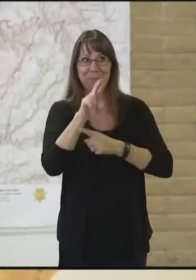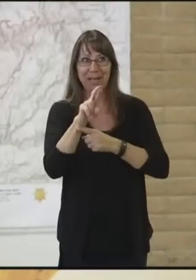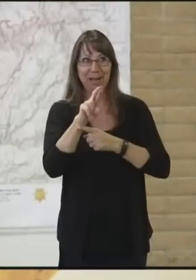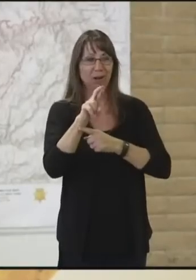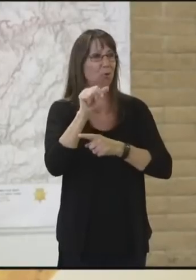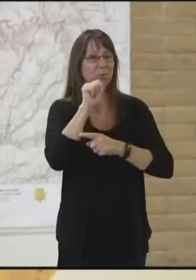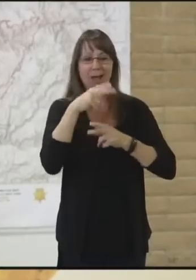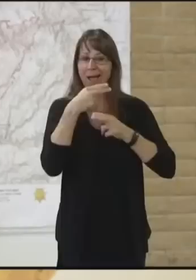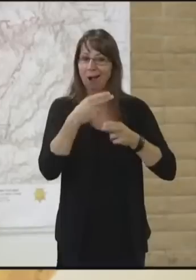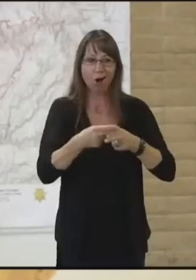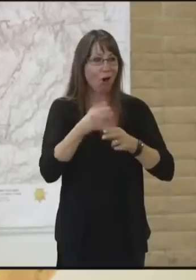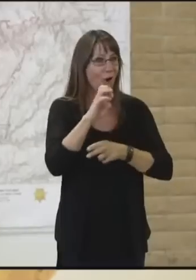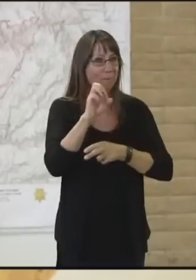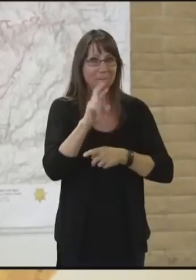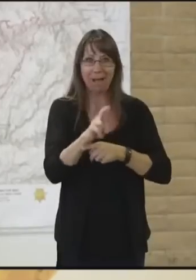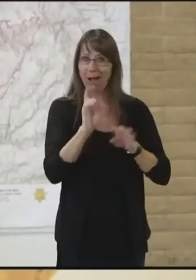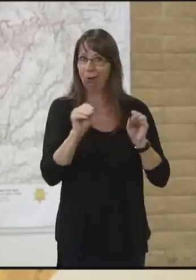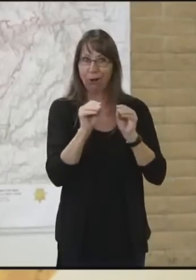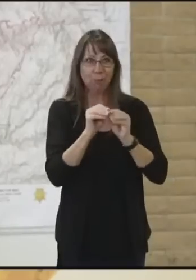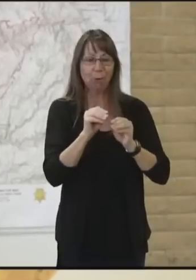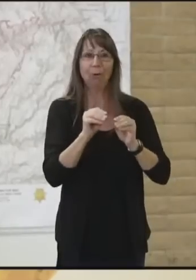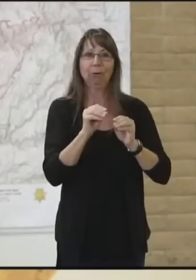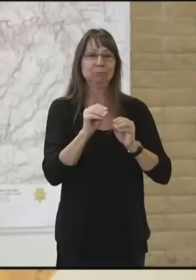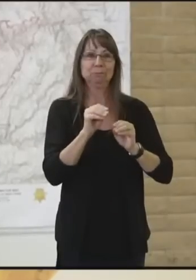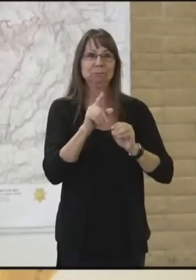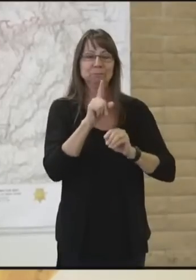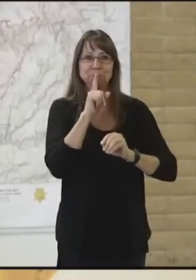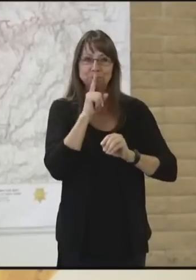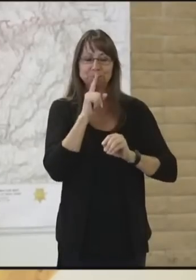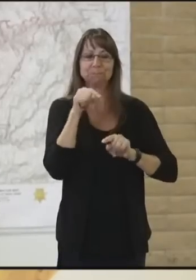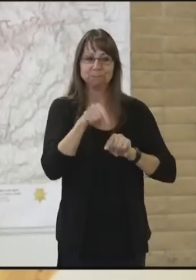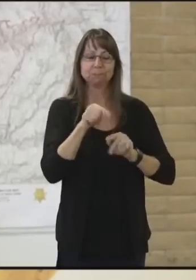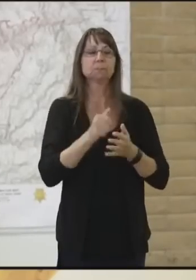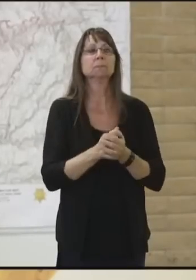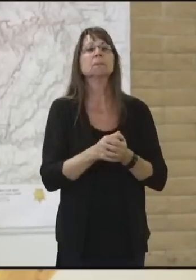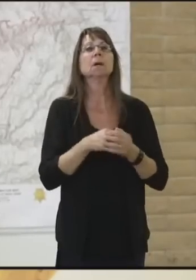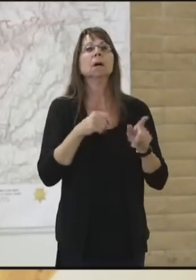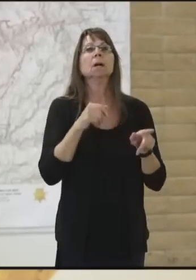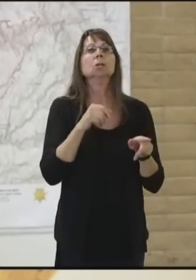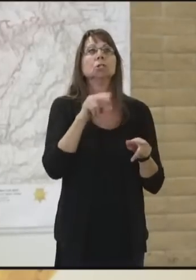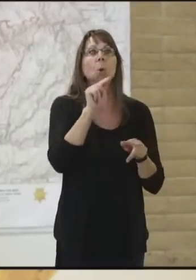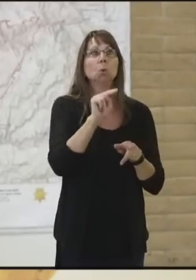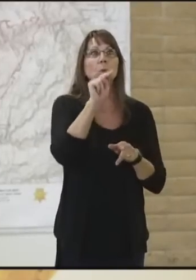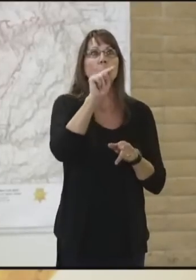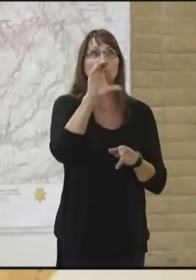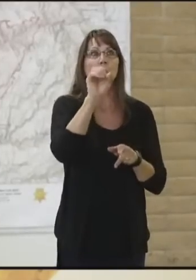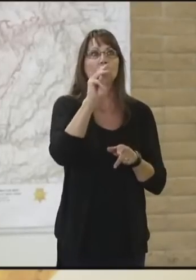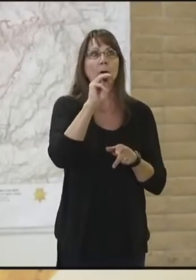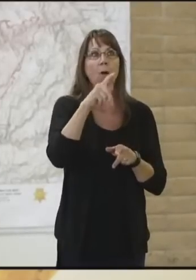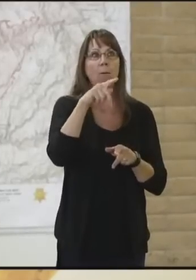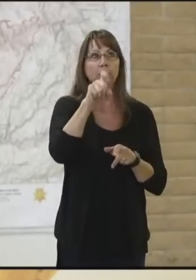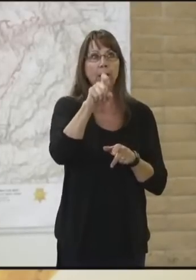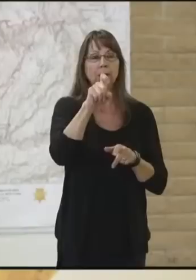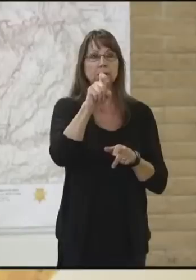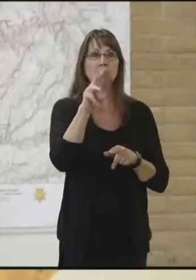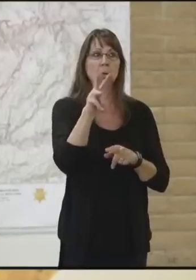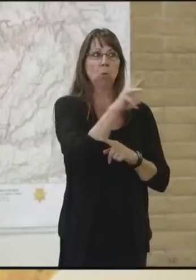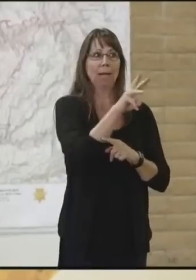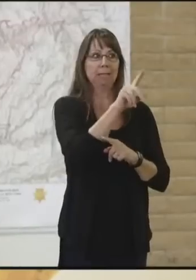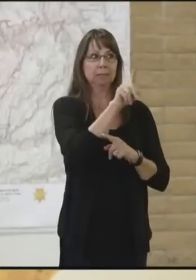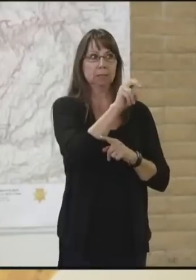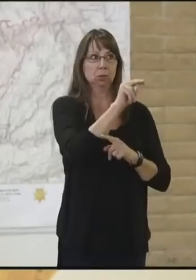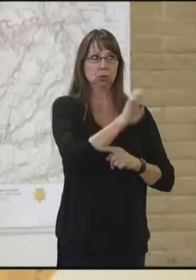way into the Plumas National Forest, or the North Complex West Zone, which is the part of the fire